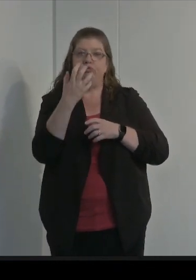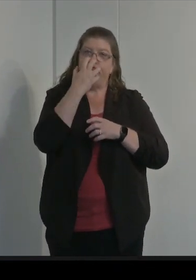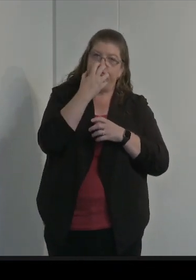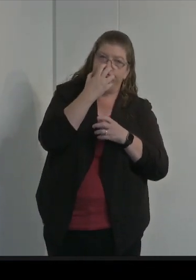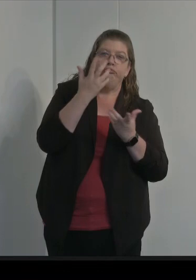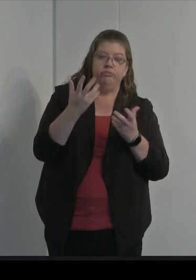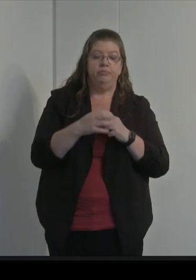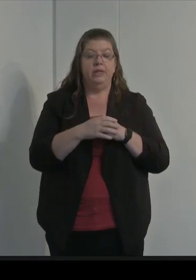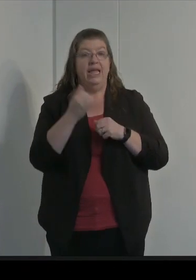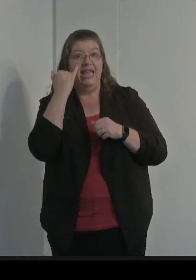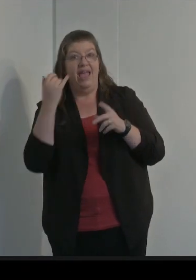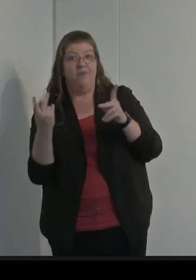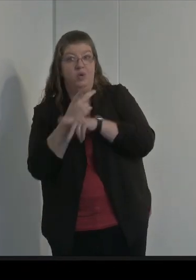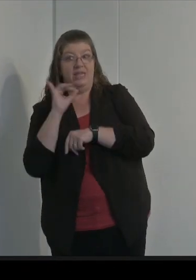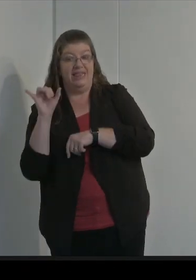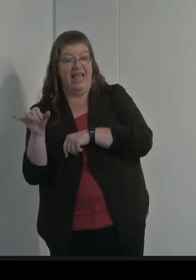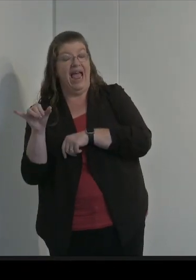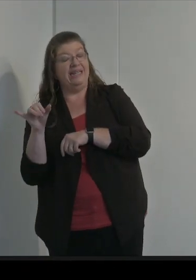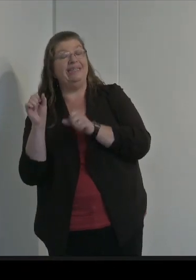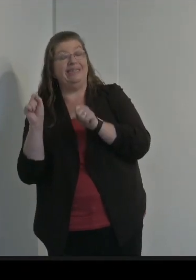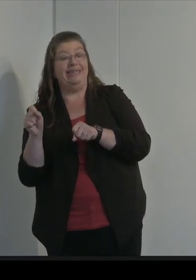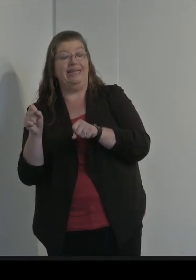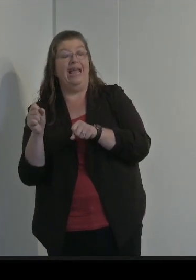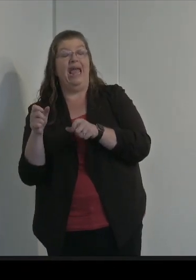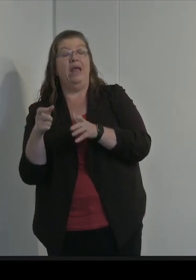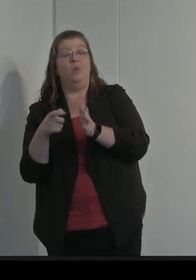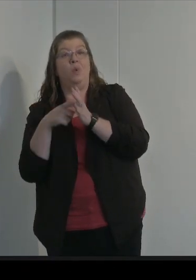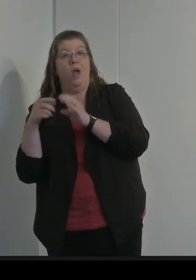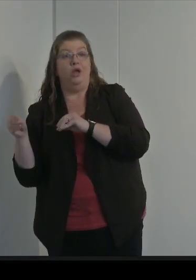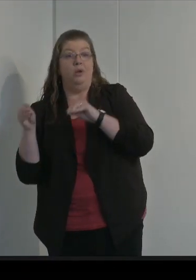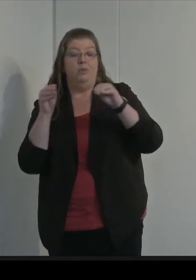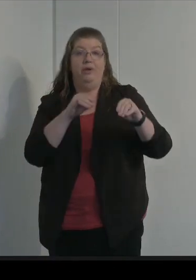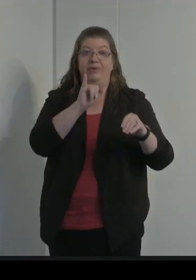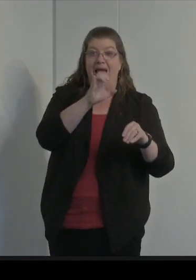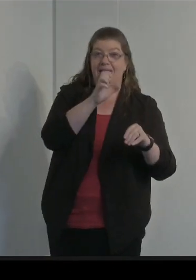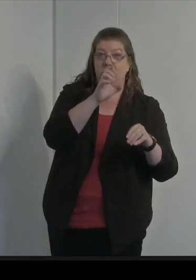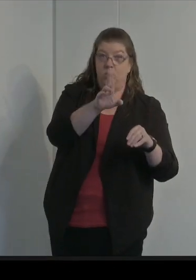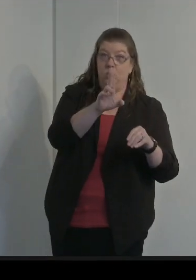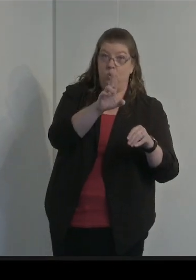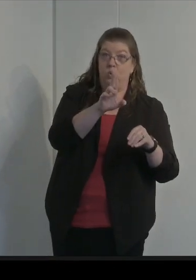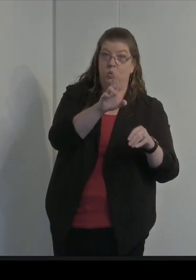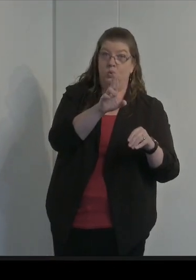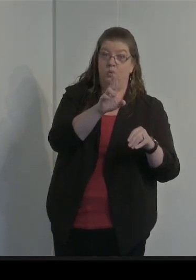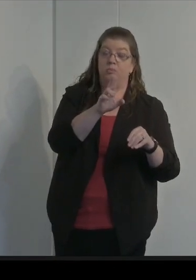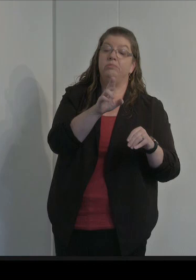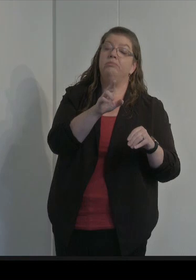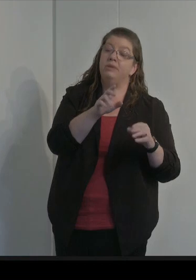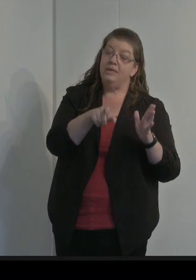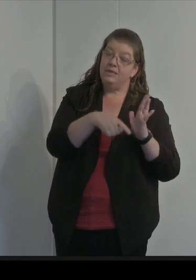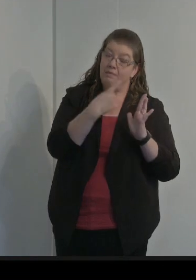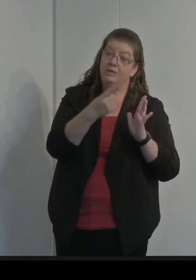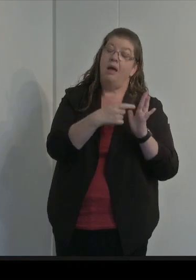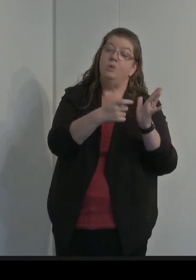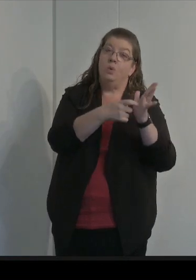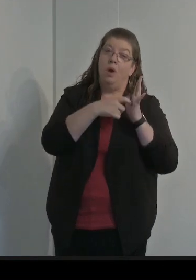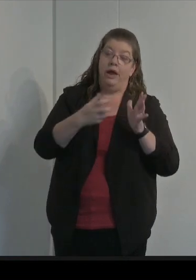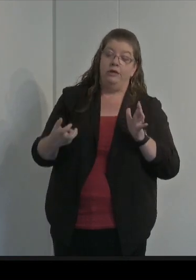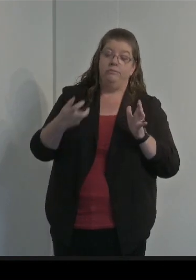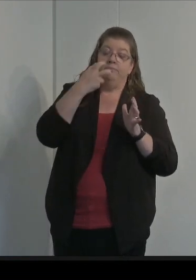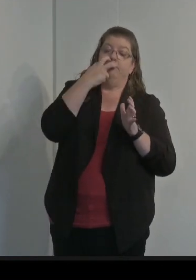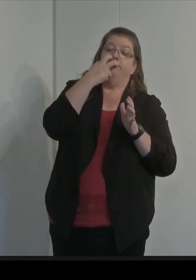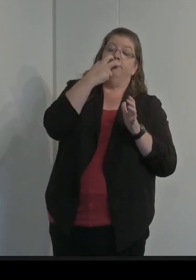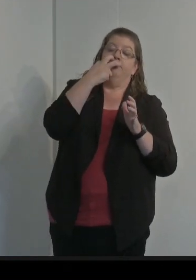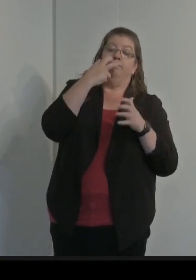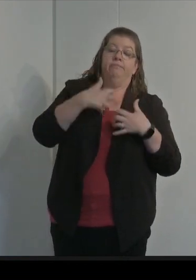get worse than that, they often require movement into our intensive care unit, and sometimes they require intubation